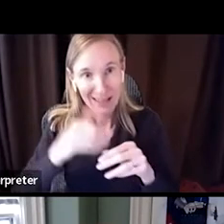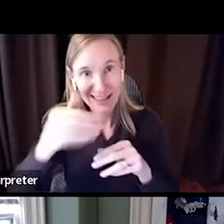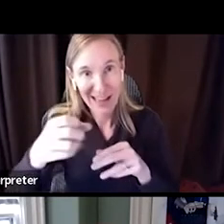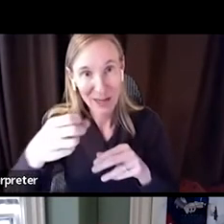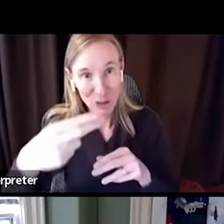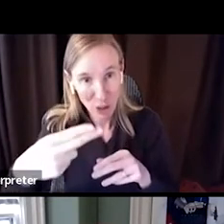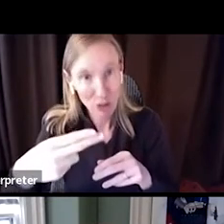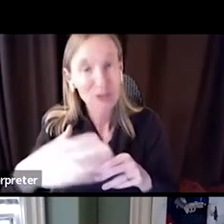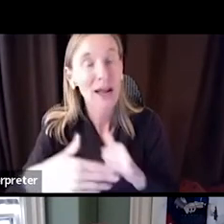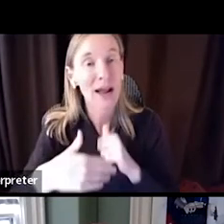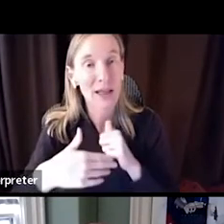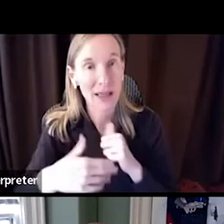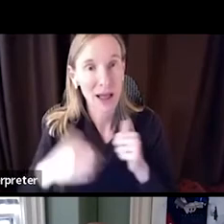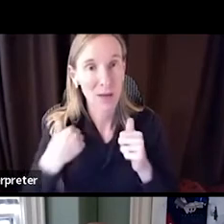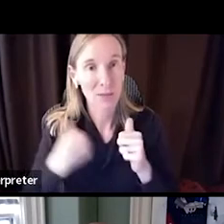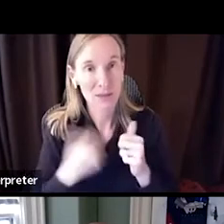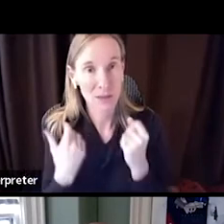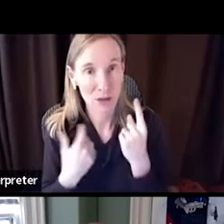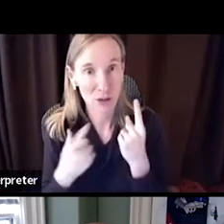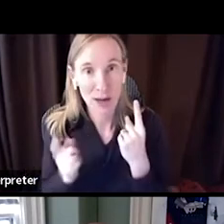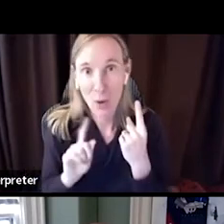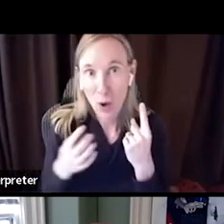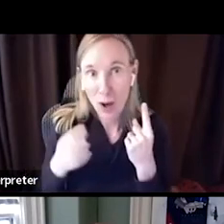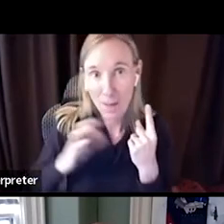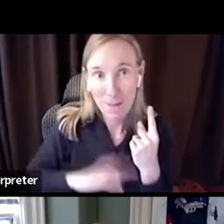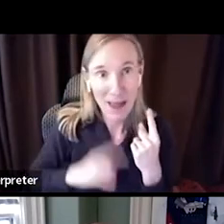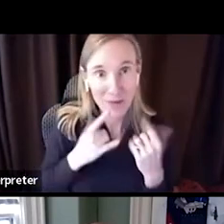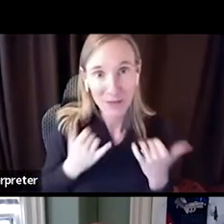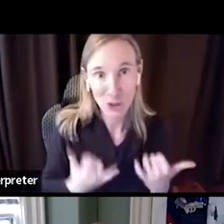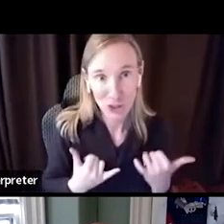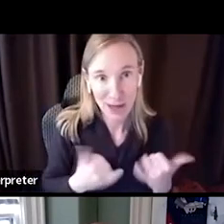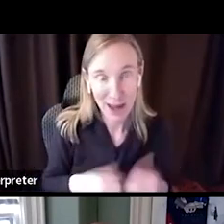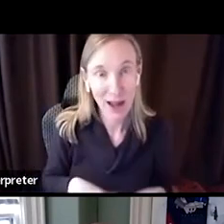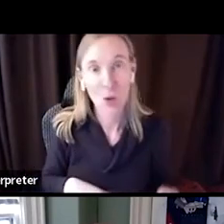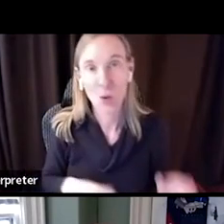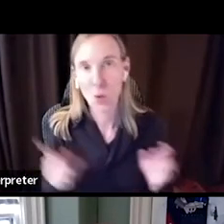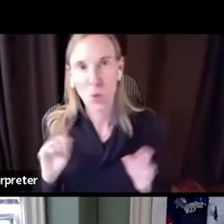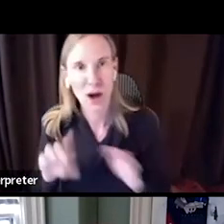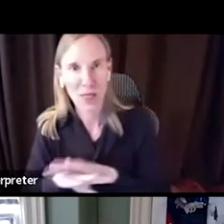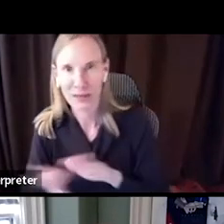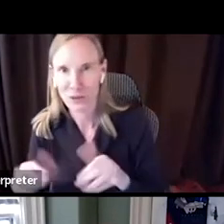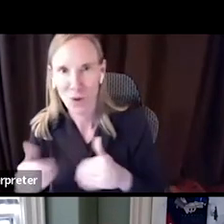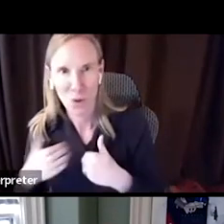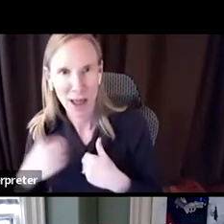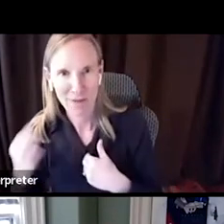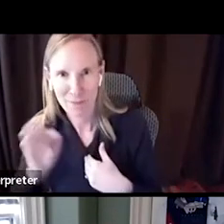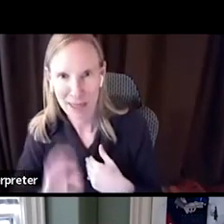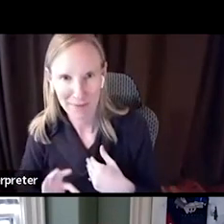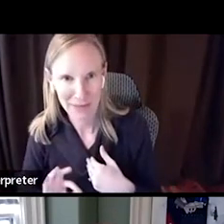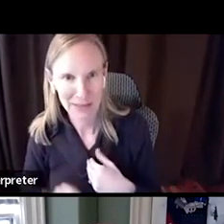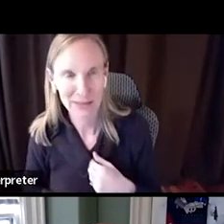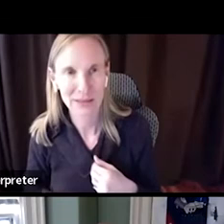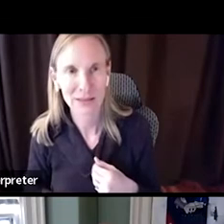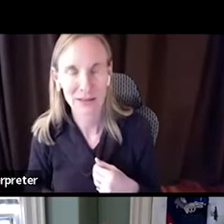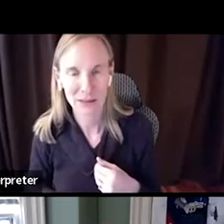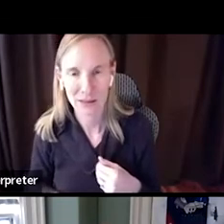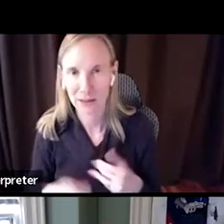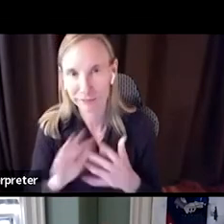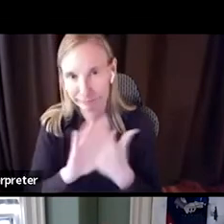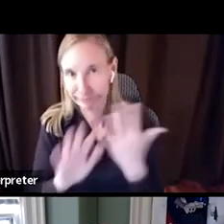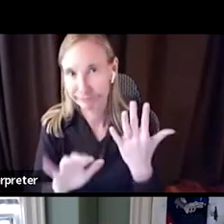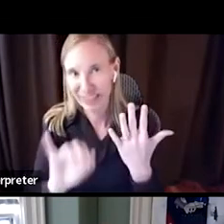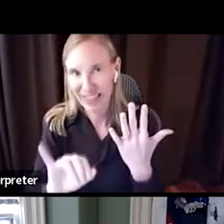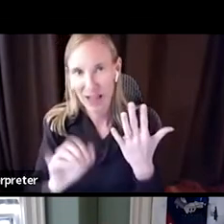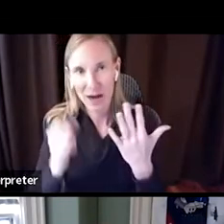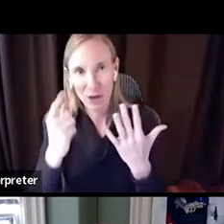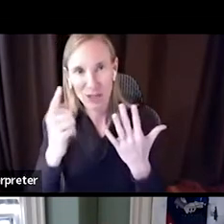understand where benefits exist currently, where benefits don't exist, and et cetera, and understand